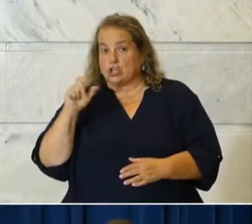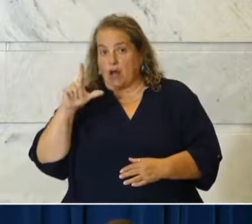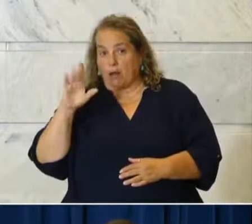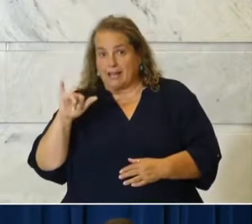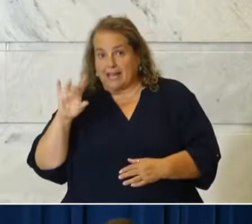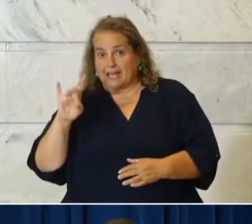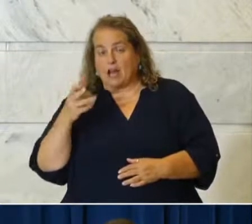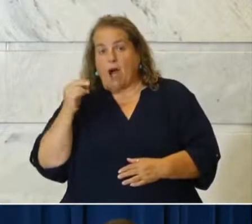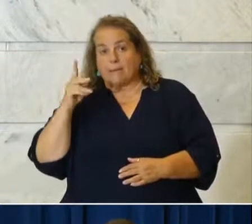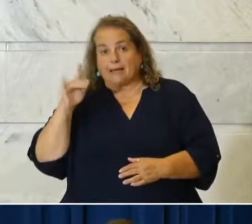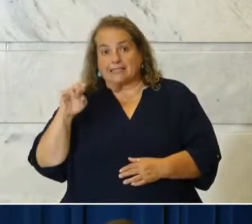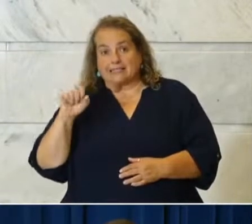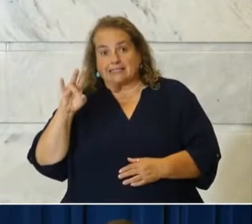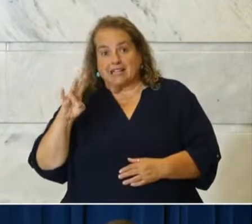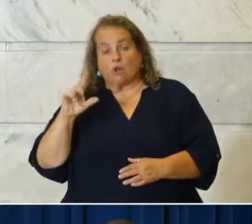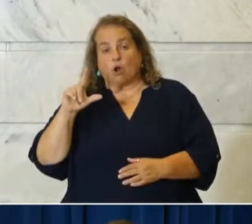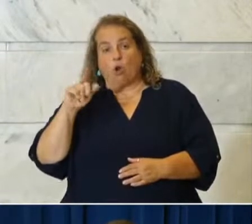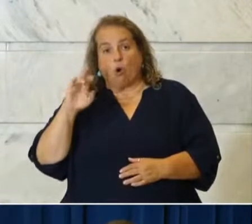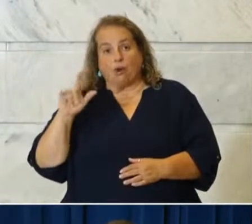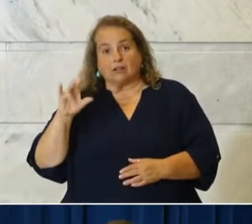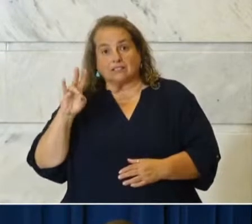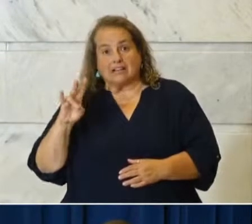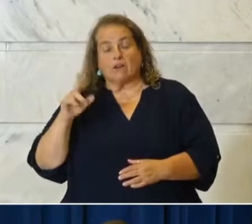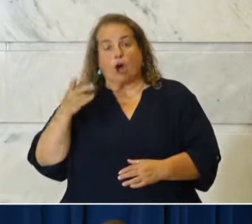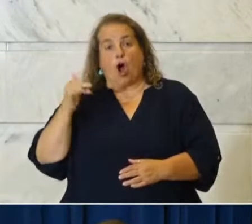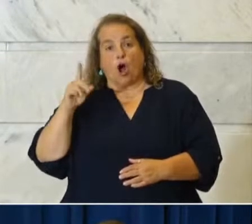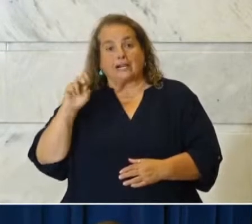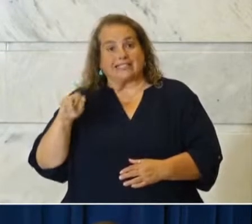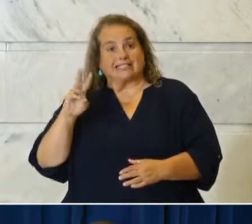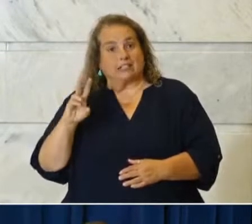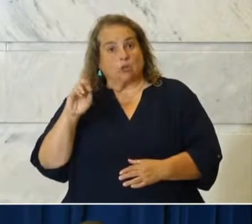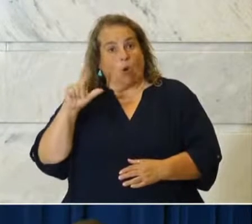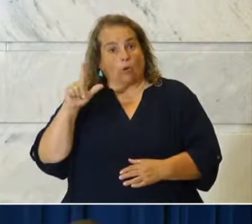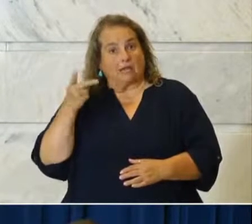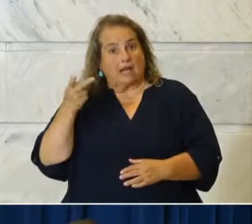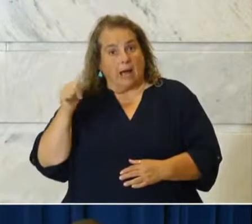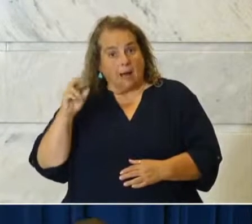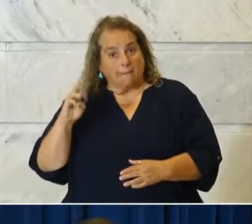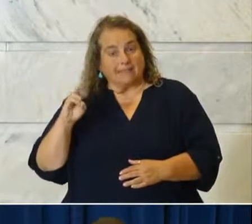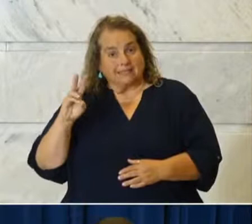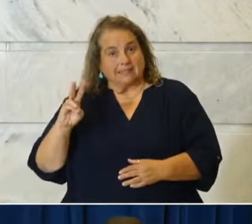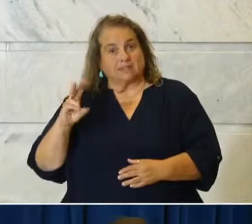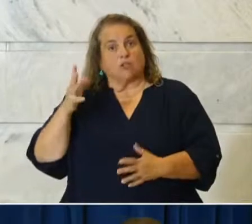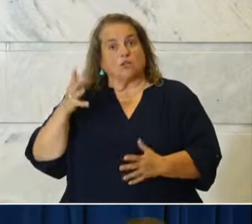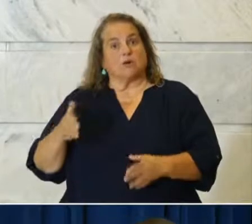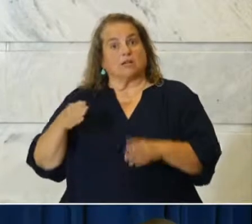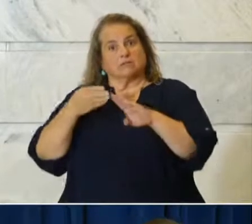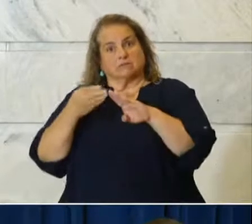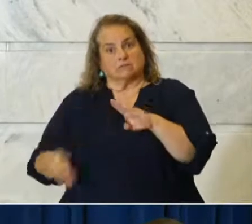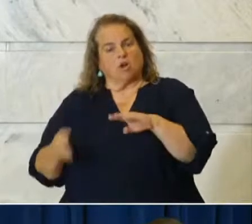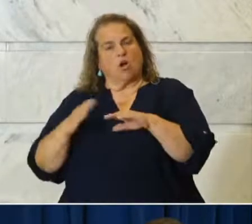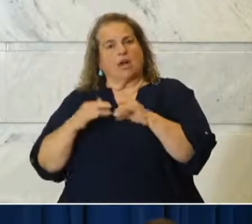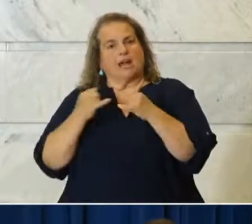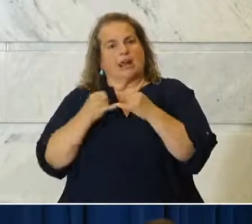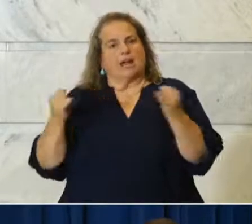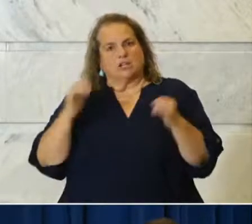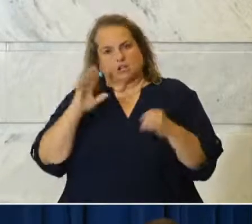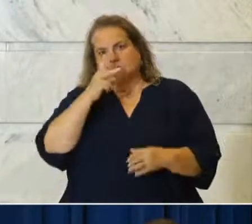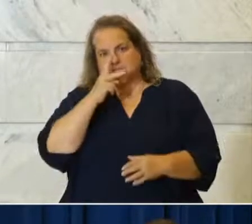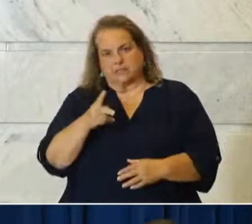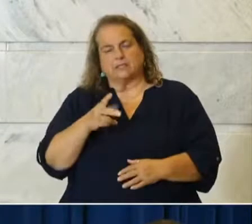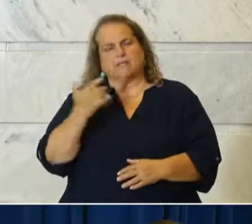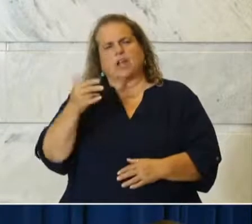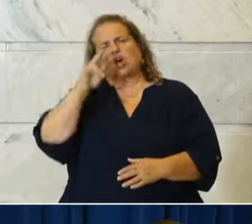Hopkins 7, Laurel 7, Hardin 6, Oldham 6, and the rest of it will be online. Here's that state